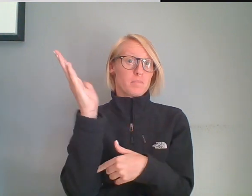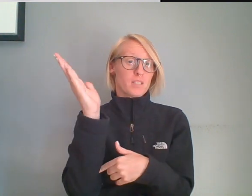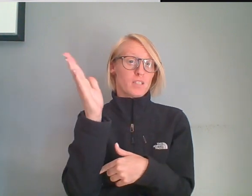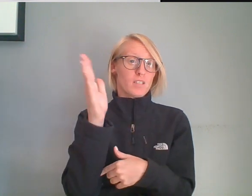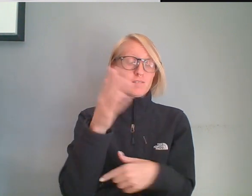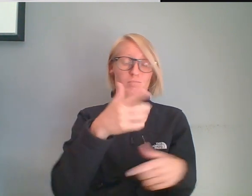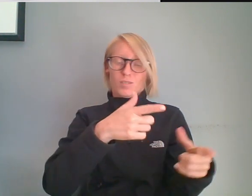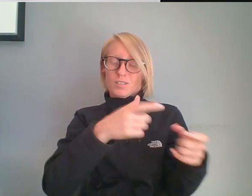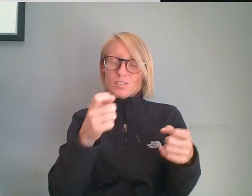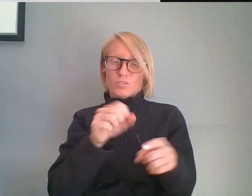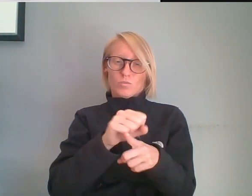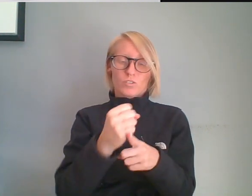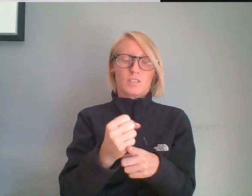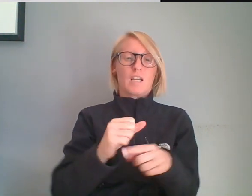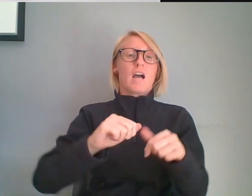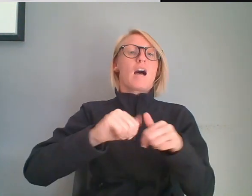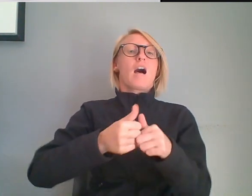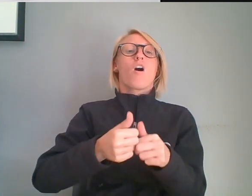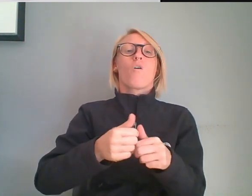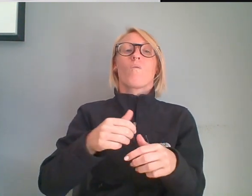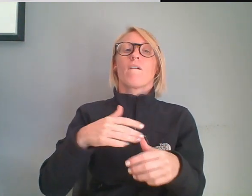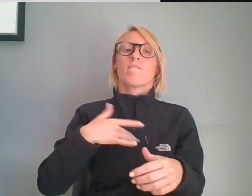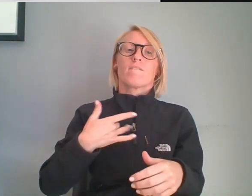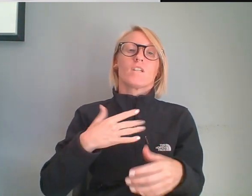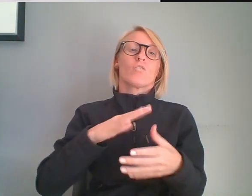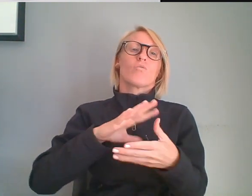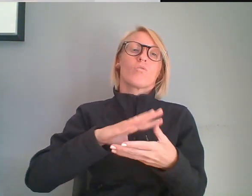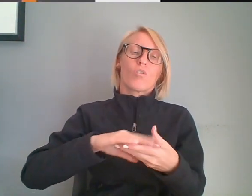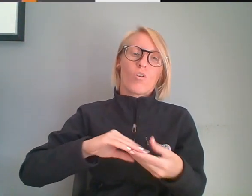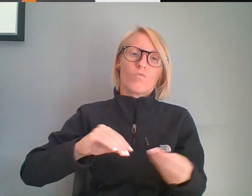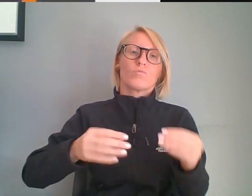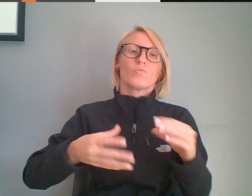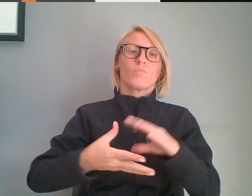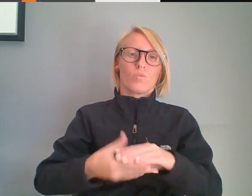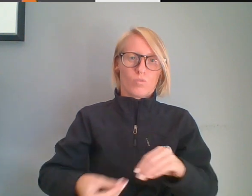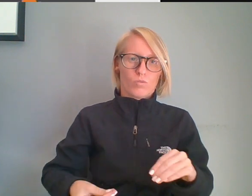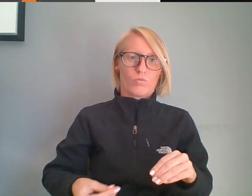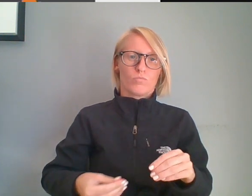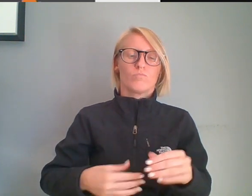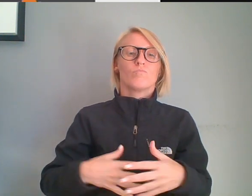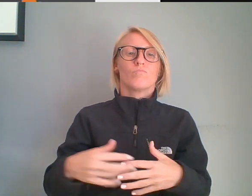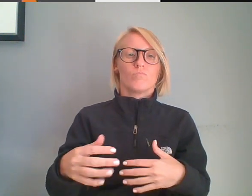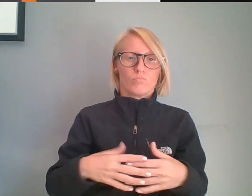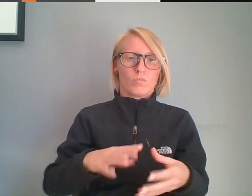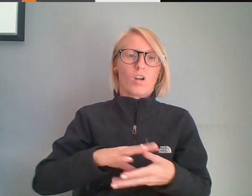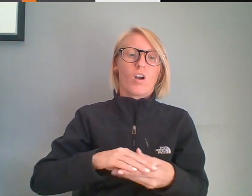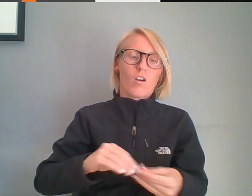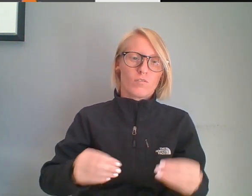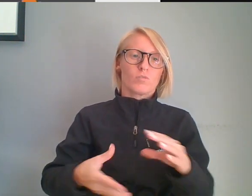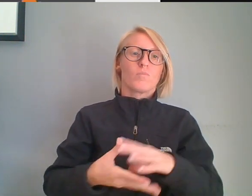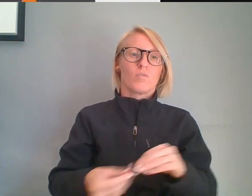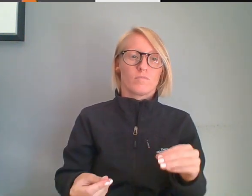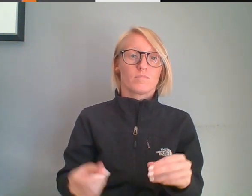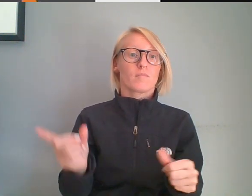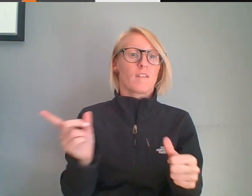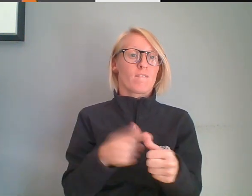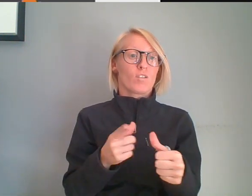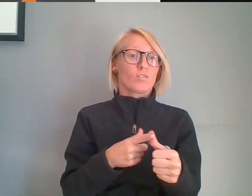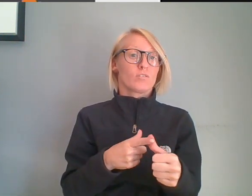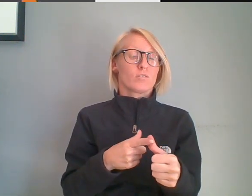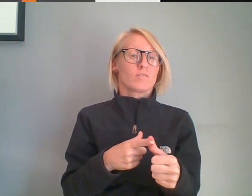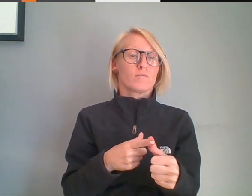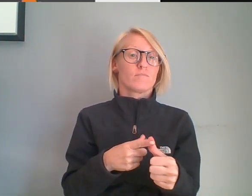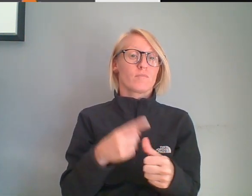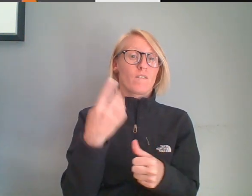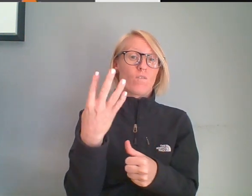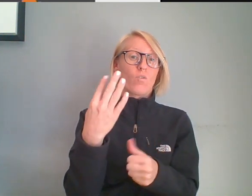situations. Some very simple ground rules for you. First, I'm going to identify 4 steps that I believe are